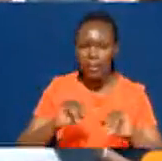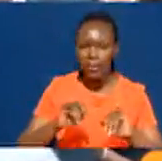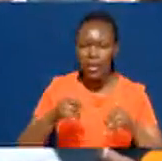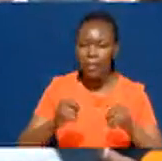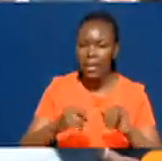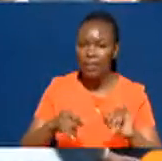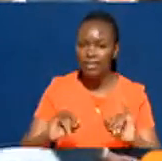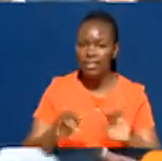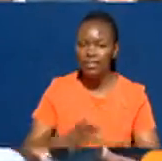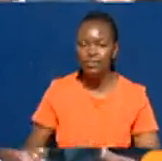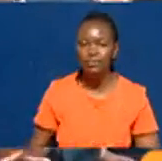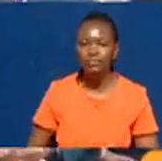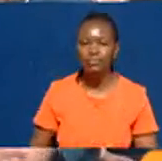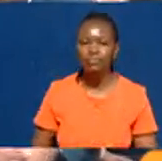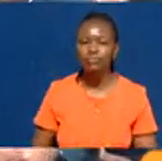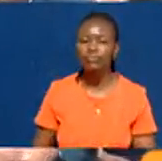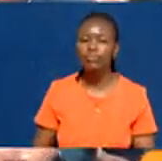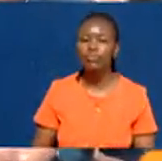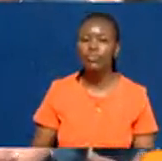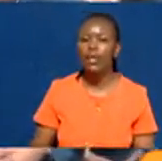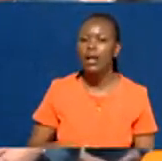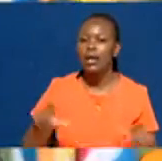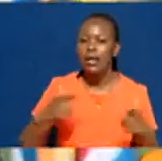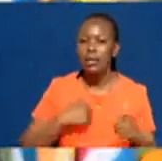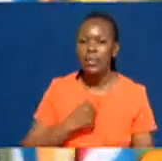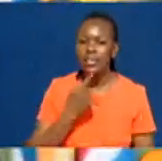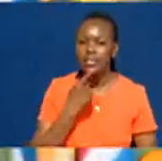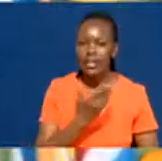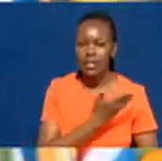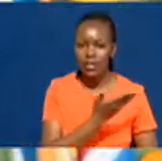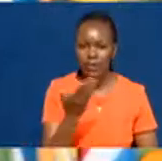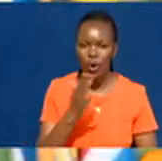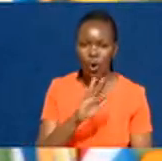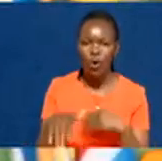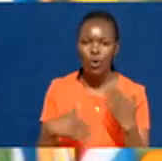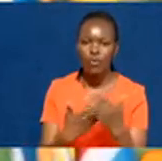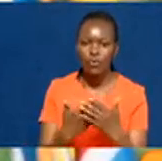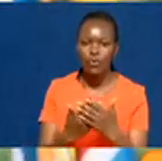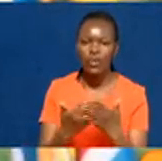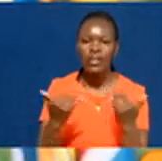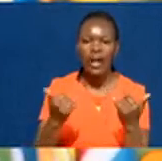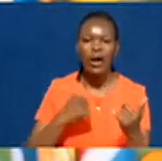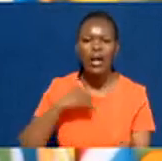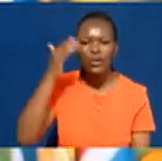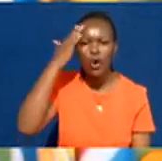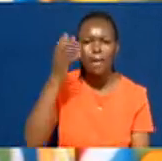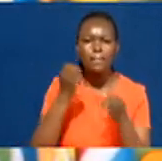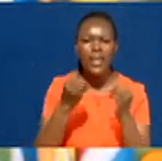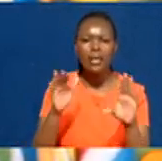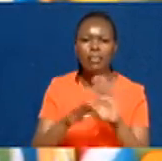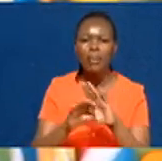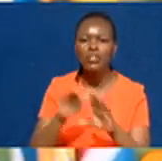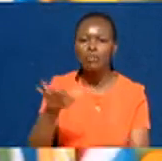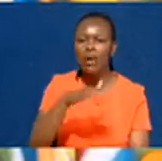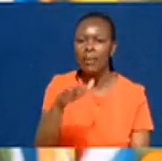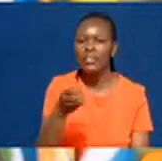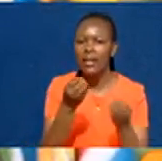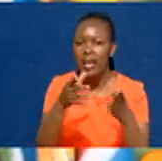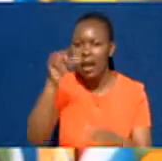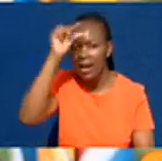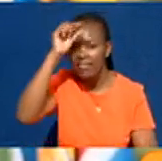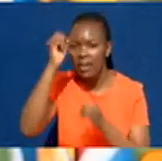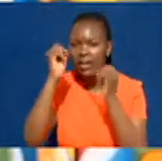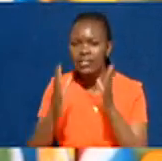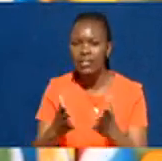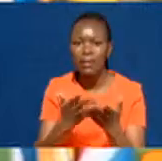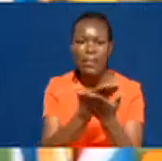Let me say to all of you, I know many people have come here. I know many members of parliament are here. Many governors are here.